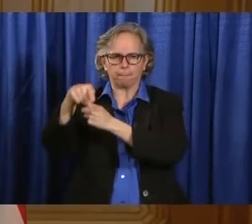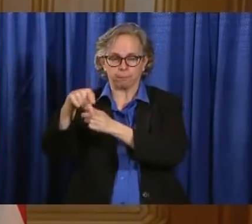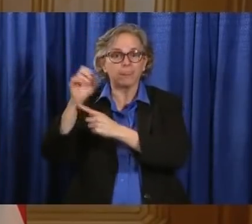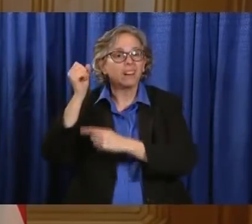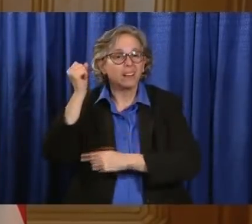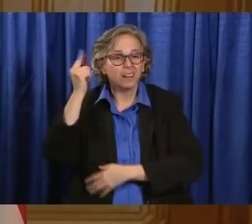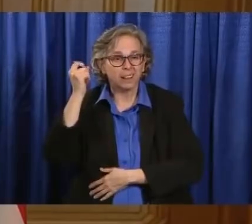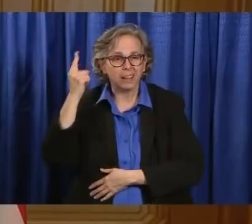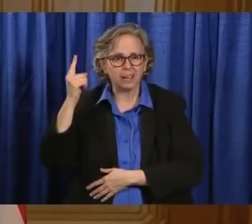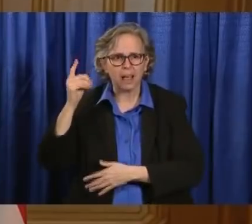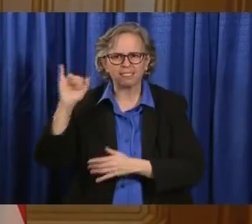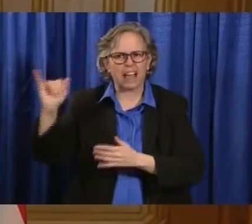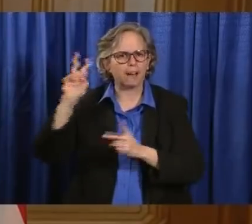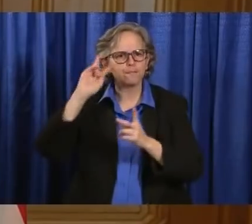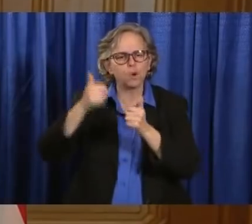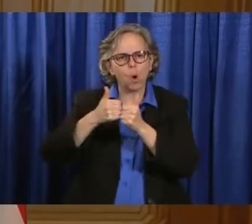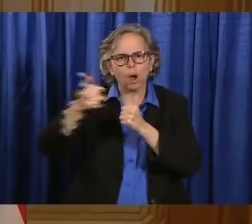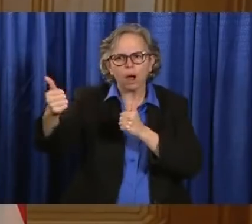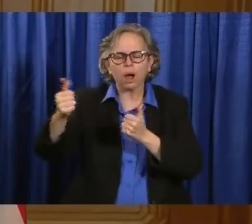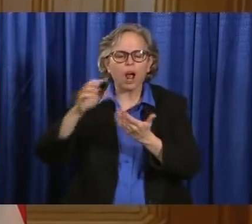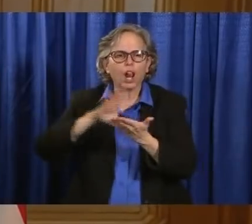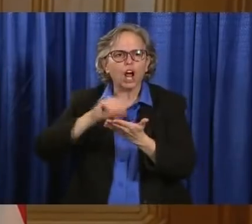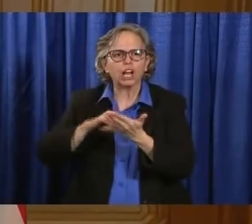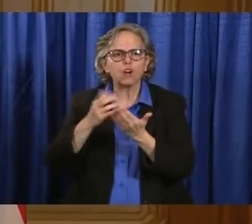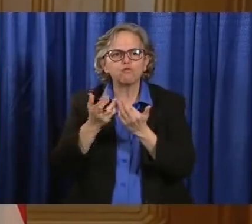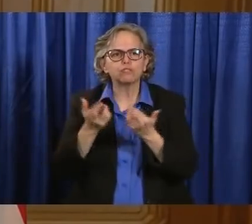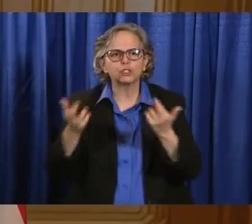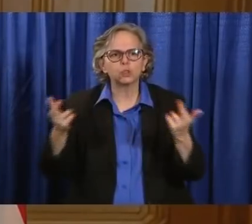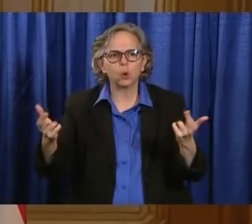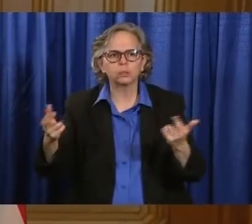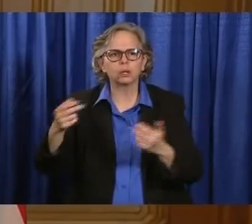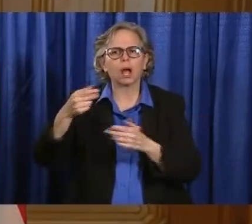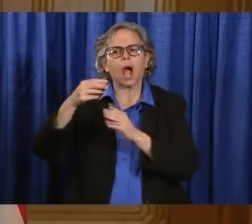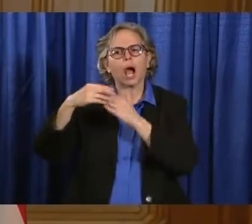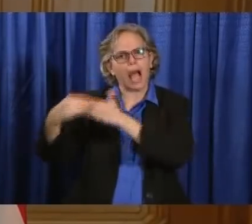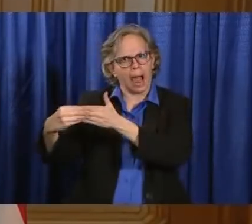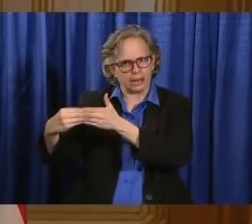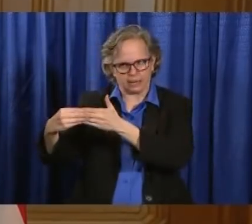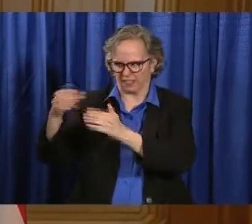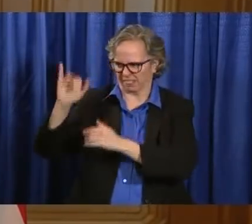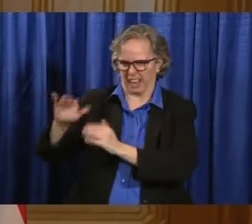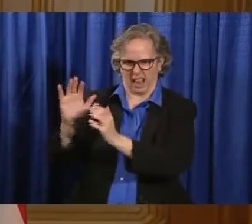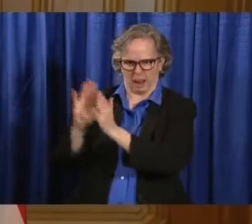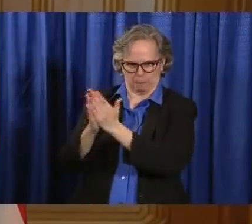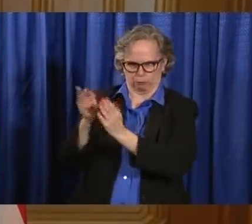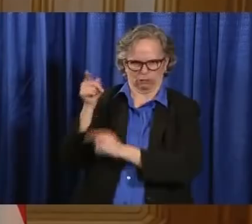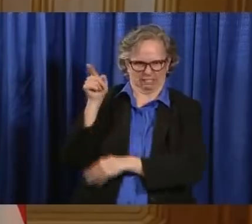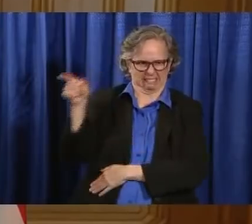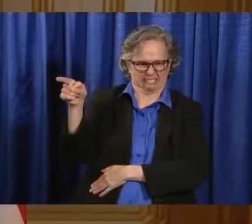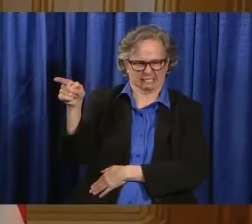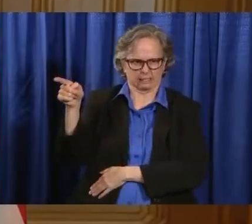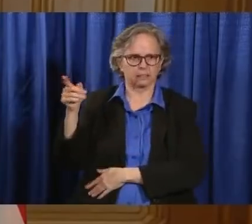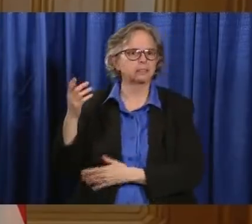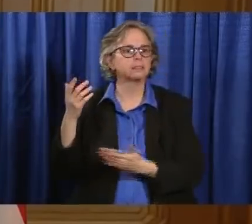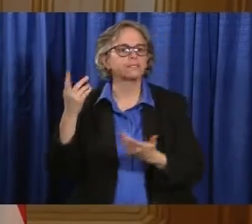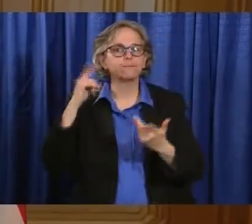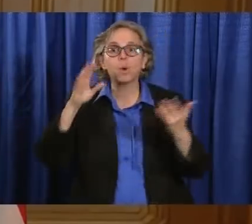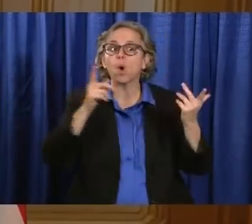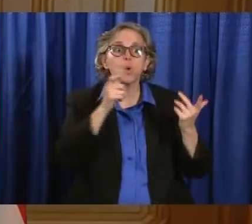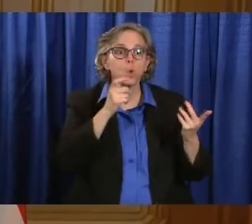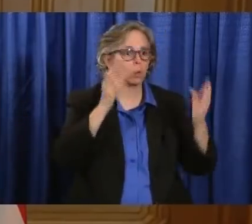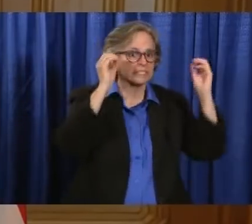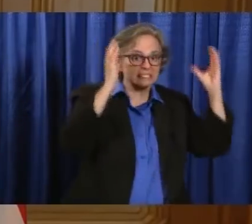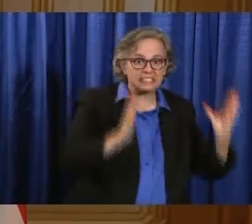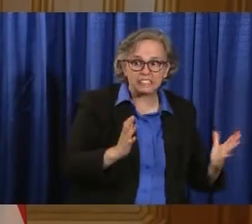And this is something that teachers can take a look at, parents can take a look at, administrators, but kind of some of the